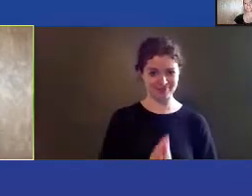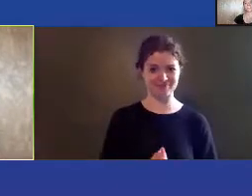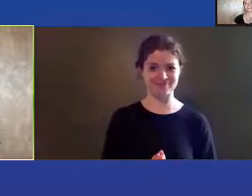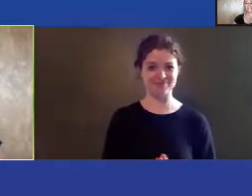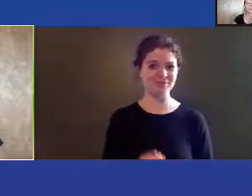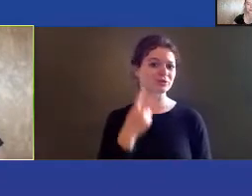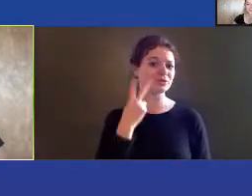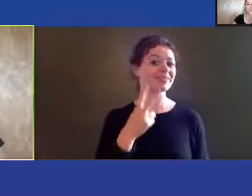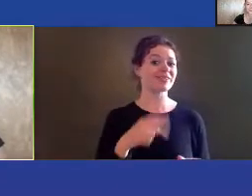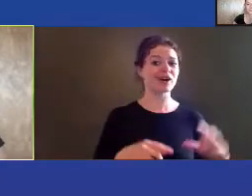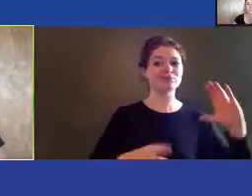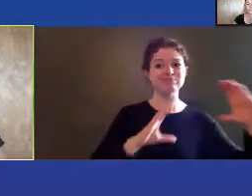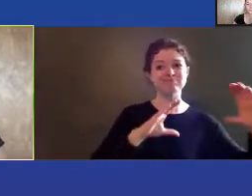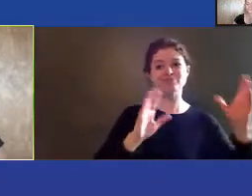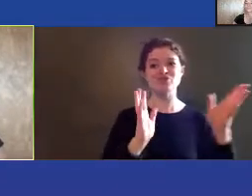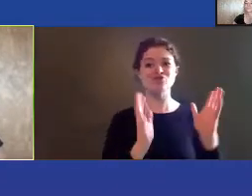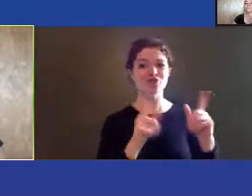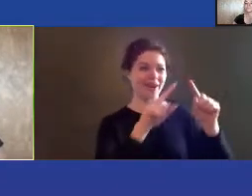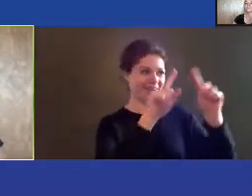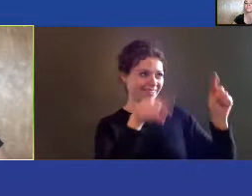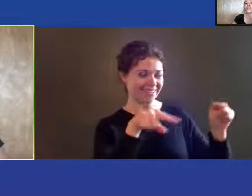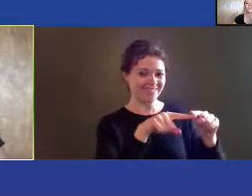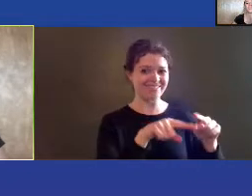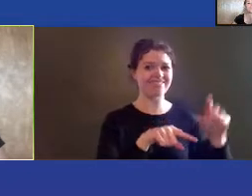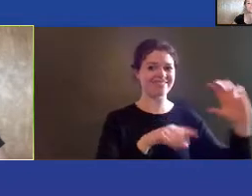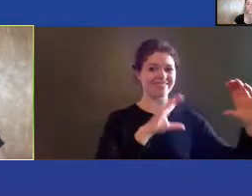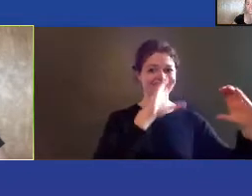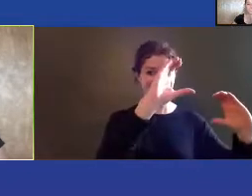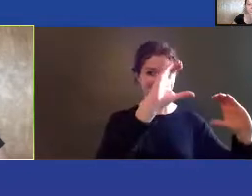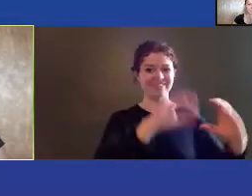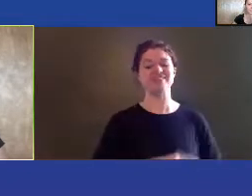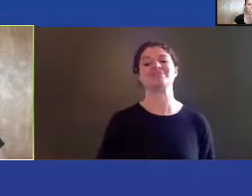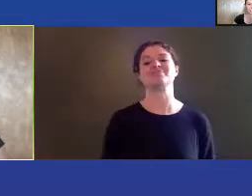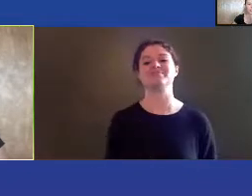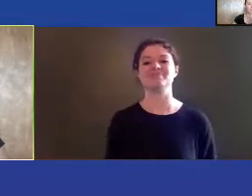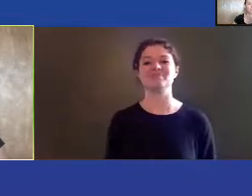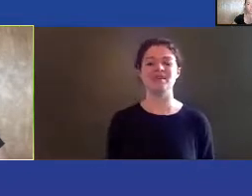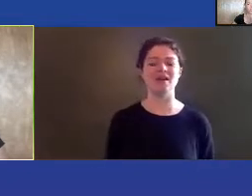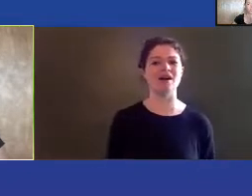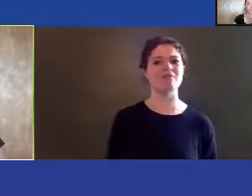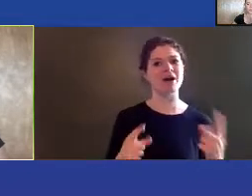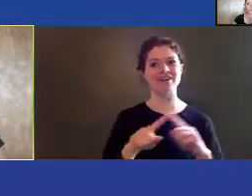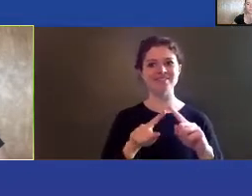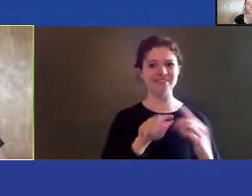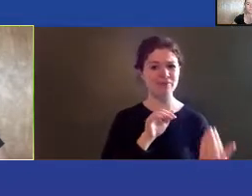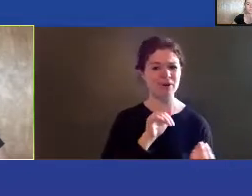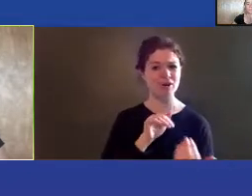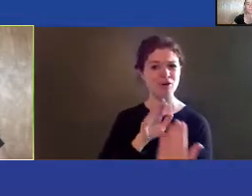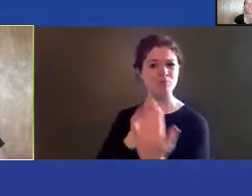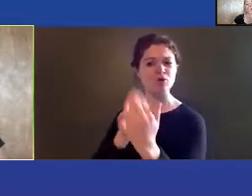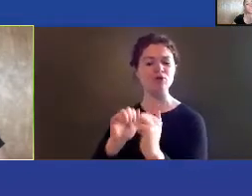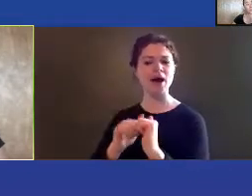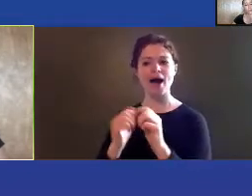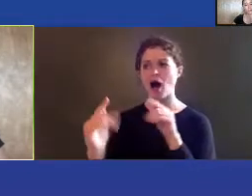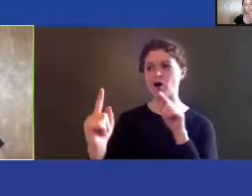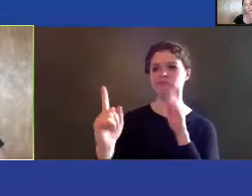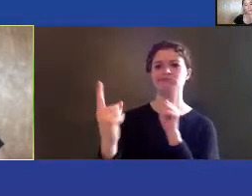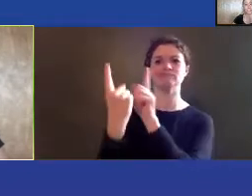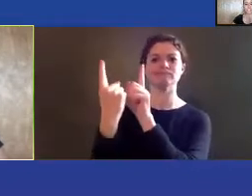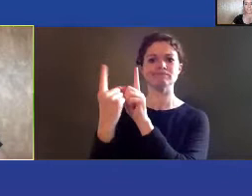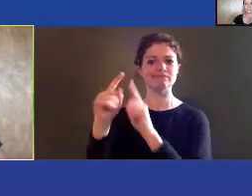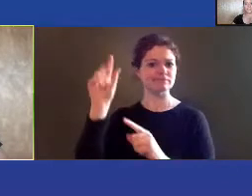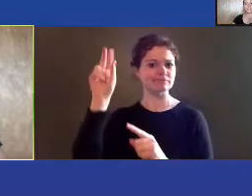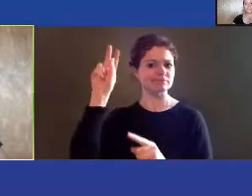and white dialogue bubbles. There's lots of ways to interact with legislators. At the local